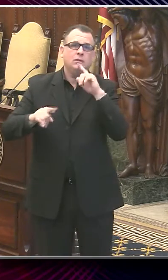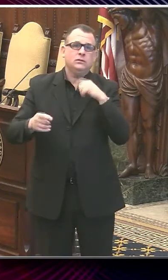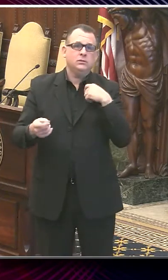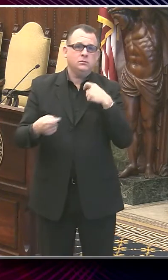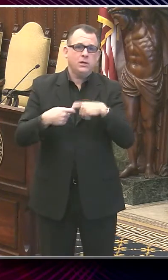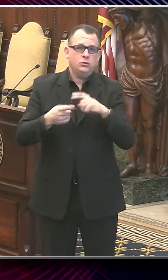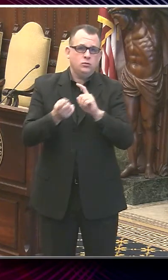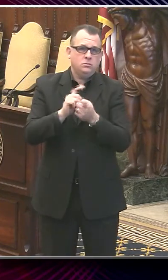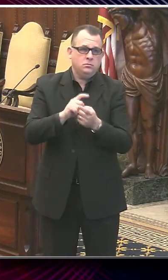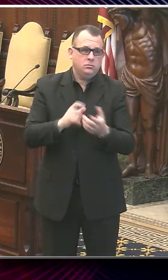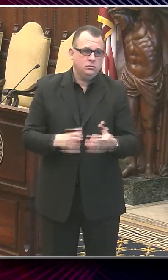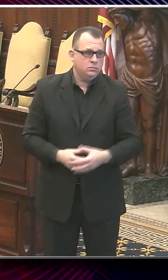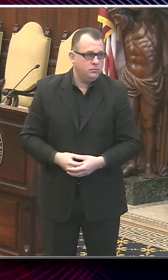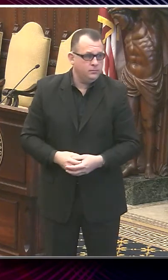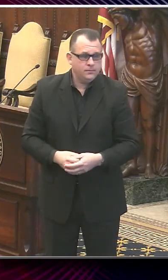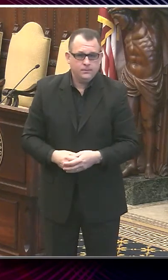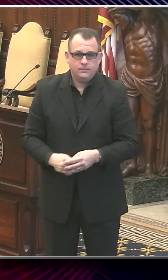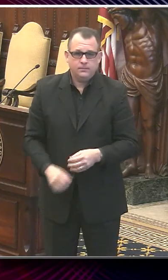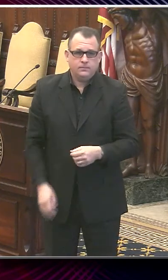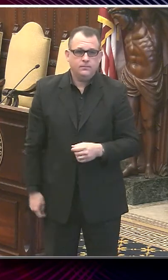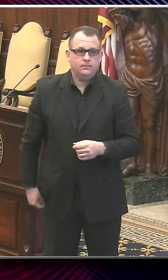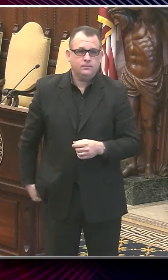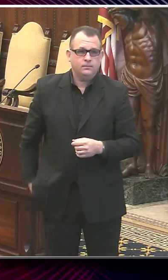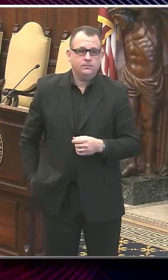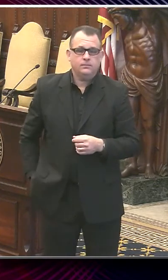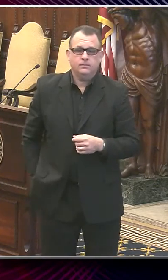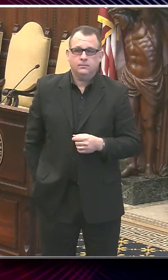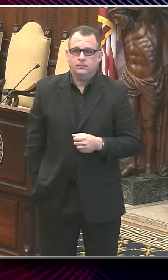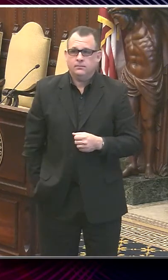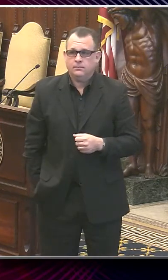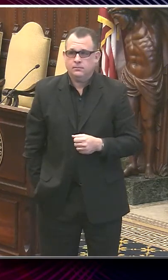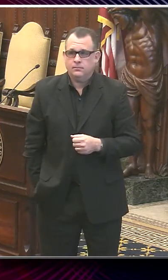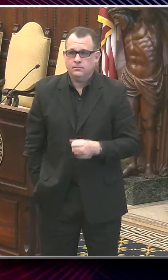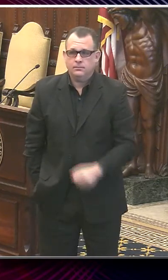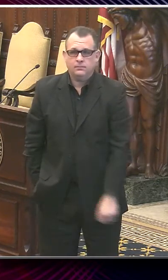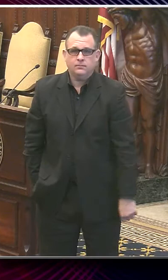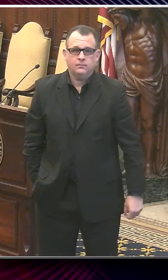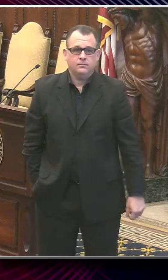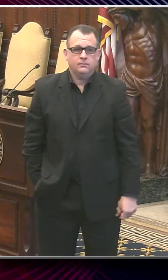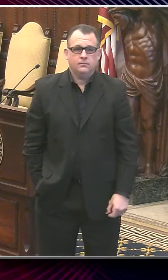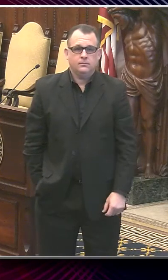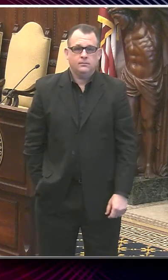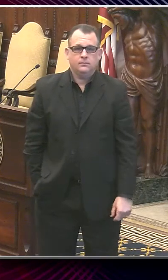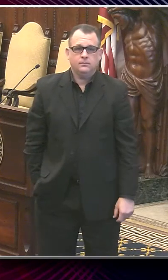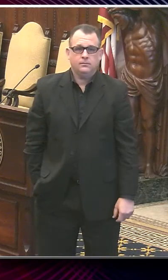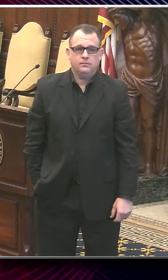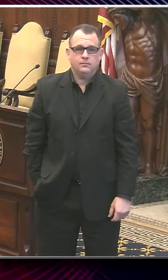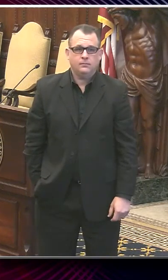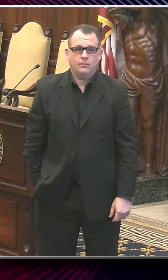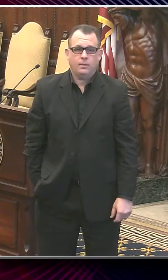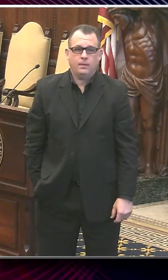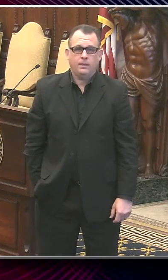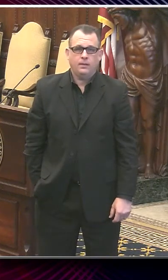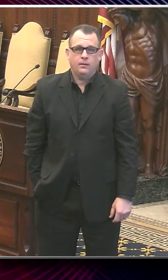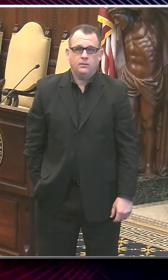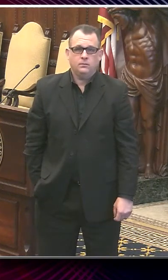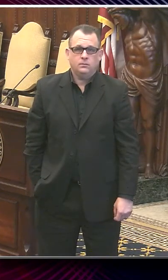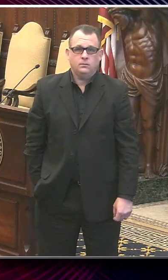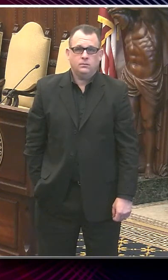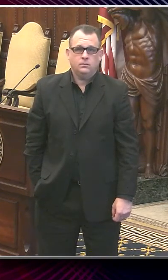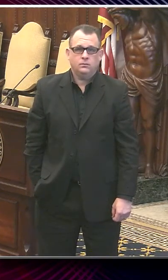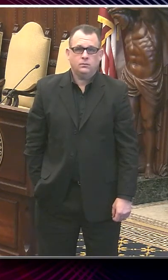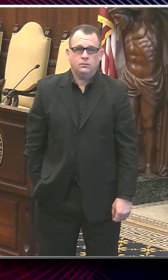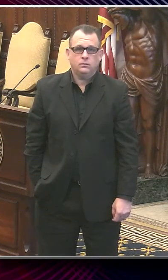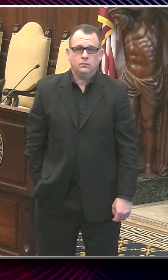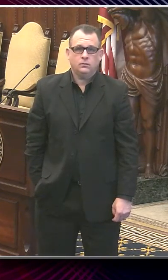de FEMA pueda ayudar a salvar la brecha que impide que los latinos se vacunen a unas tasas aceptables en la ciudad, y si se está